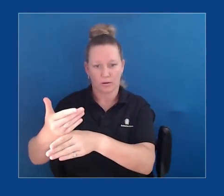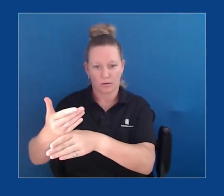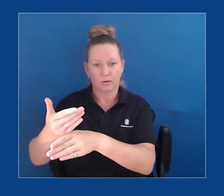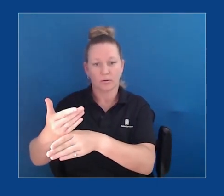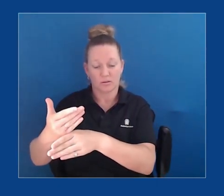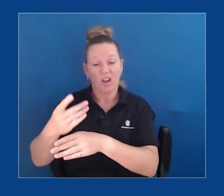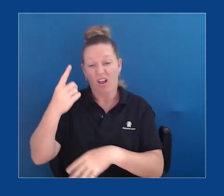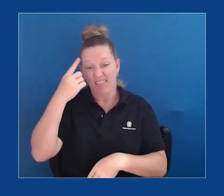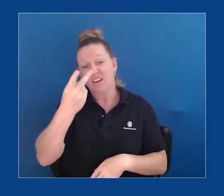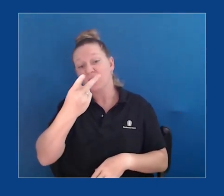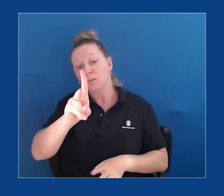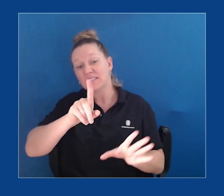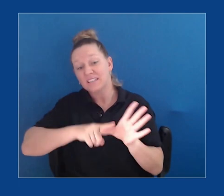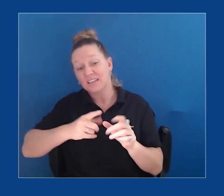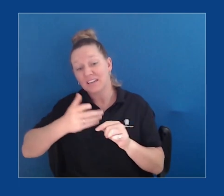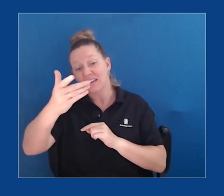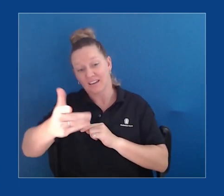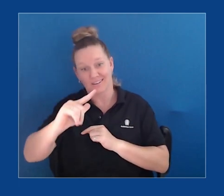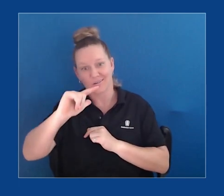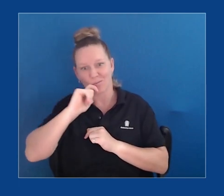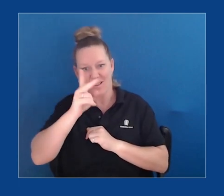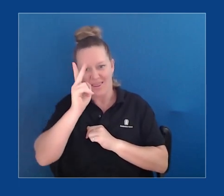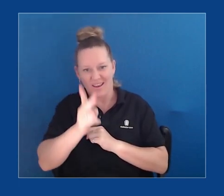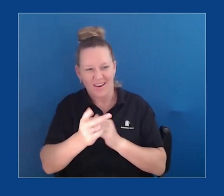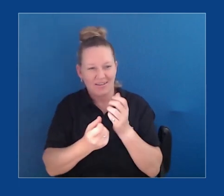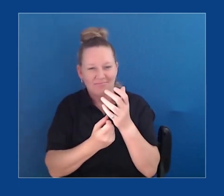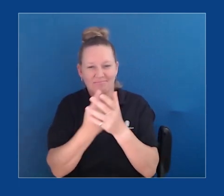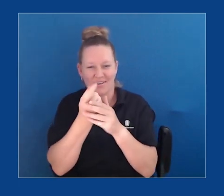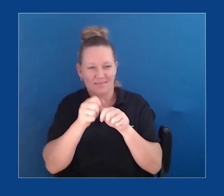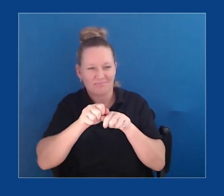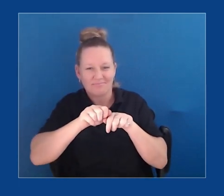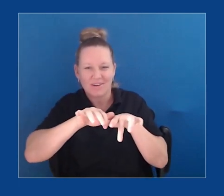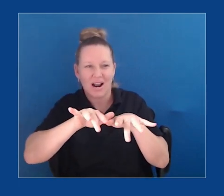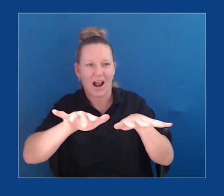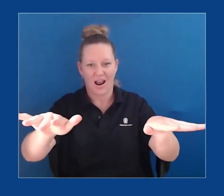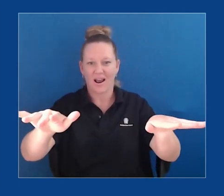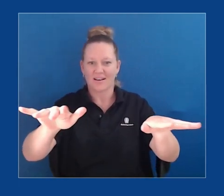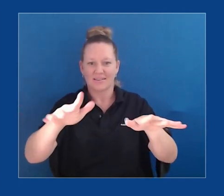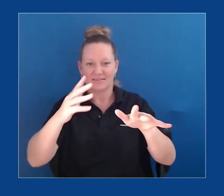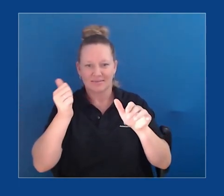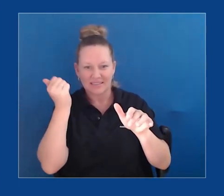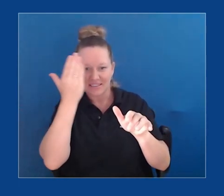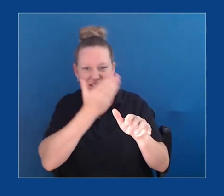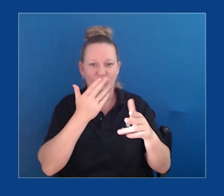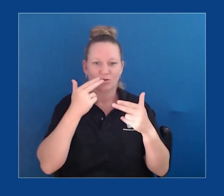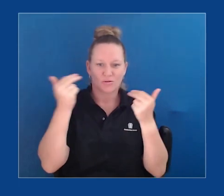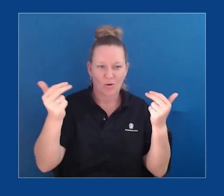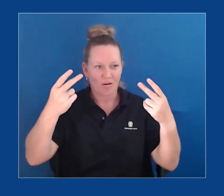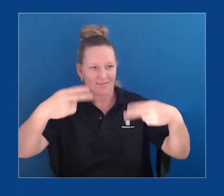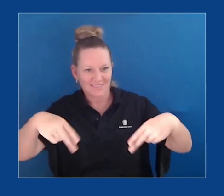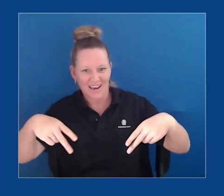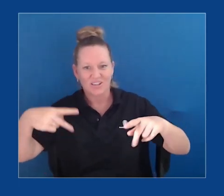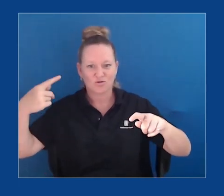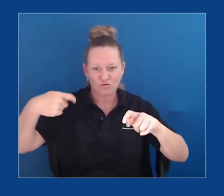resurgence of Indigenous songs, performance, dance, and rituals. And